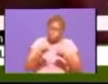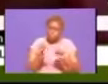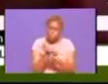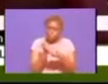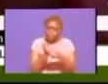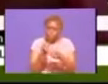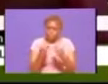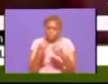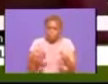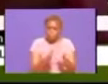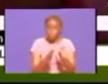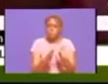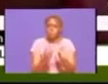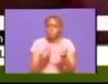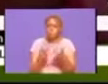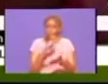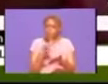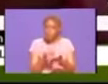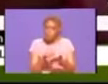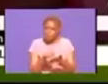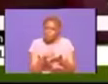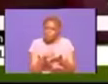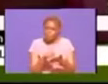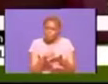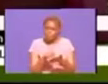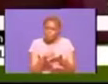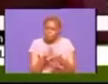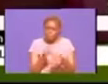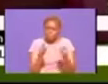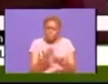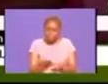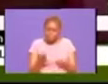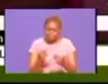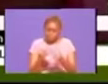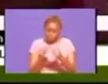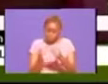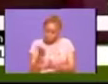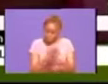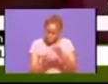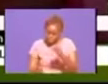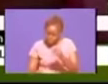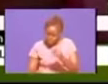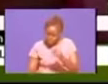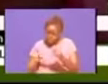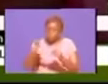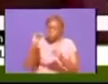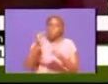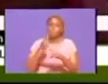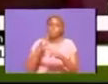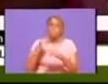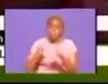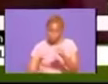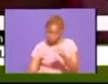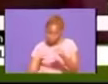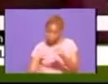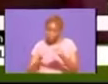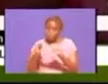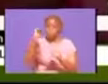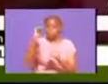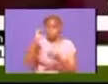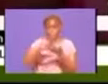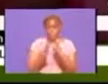and when it all start talking about bottom-up thing or economics, it is true that you can start from somewhere and you